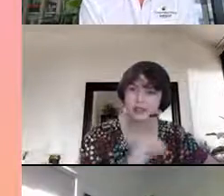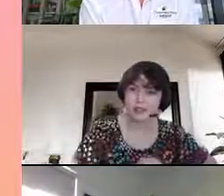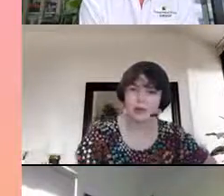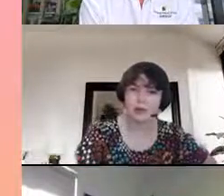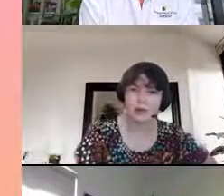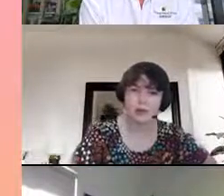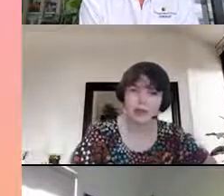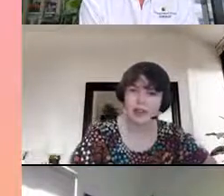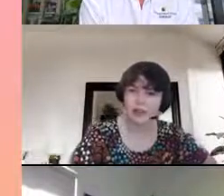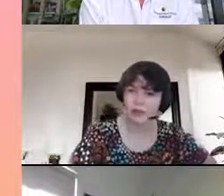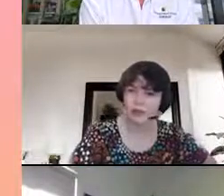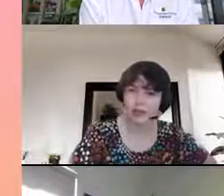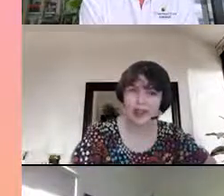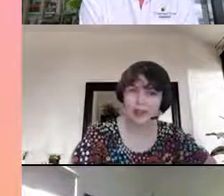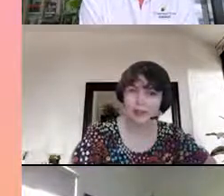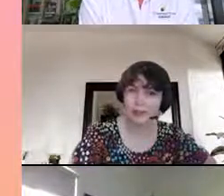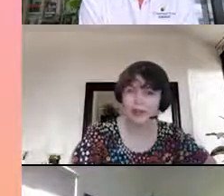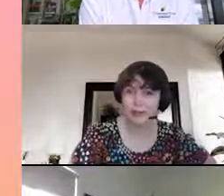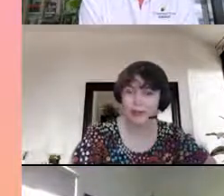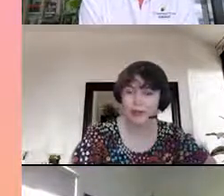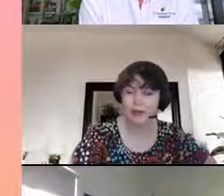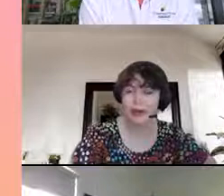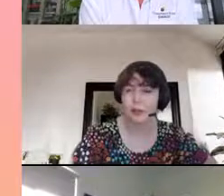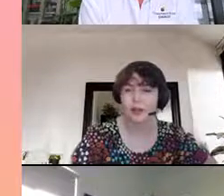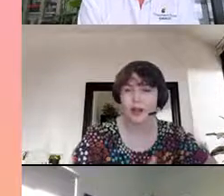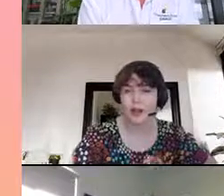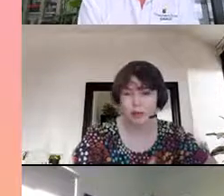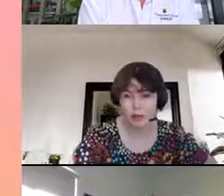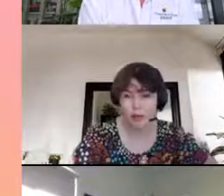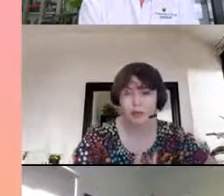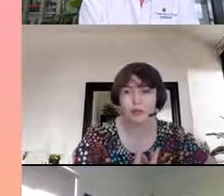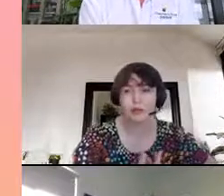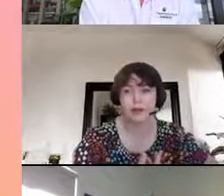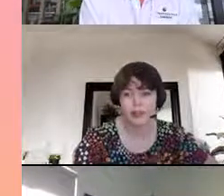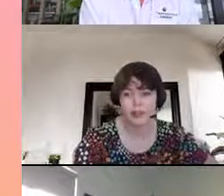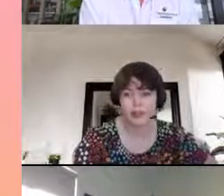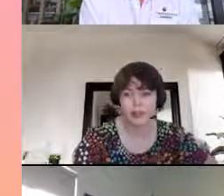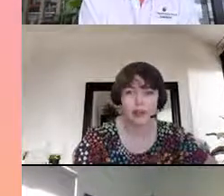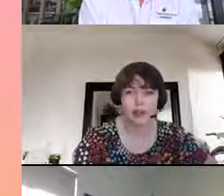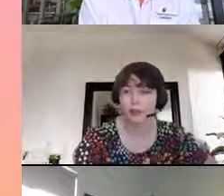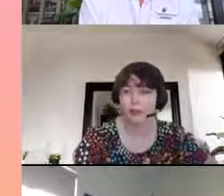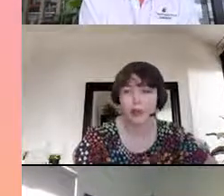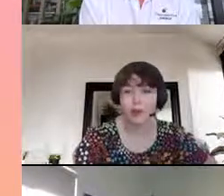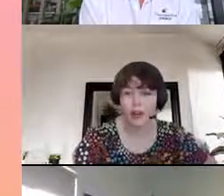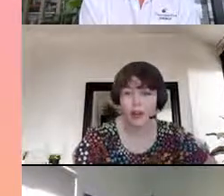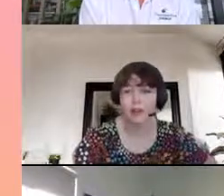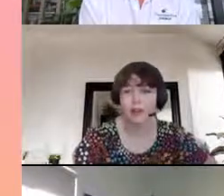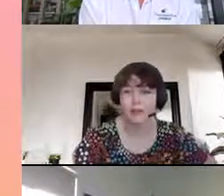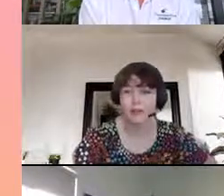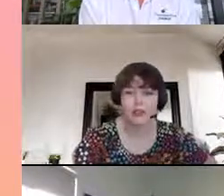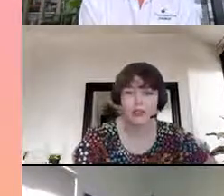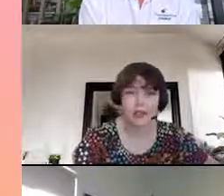this particular issue and we want to get to a bit of a landing on what that might look like, what that might involve, what regulations might apply, or